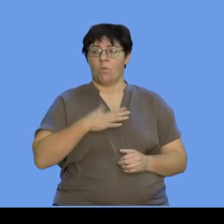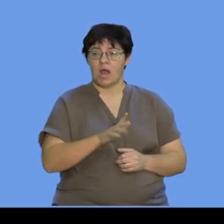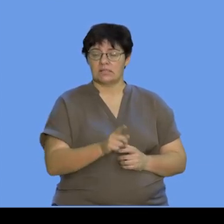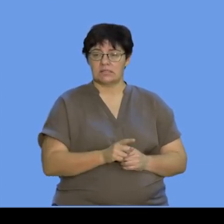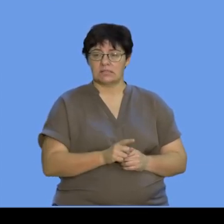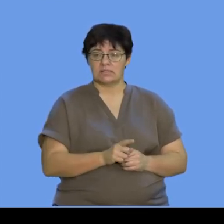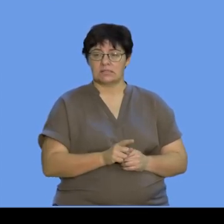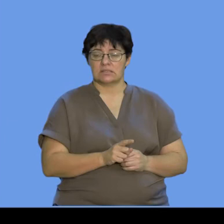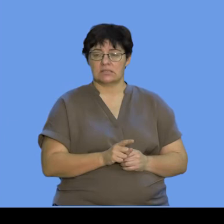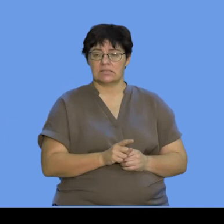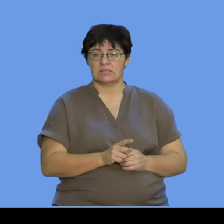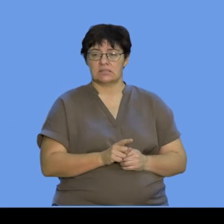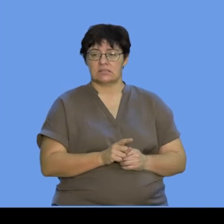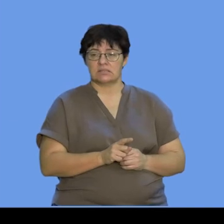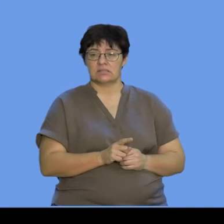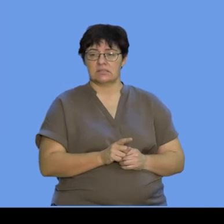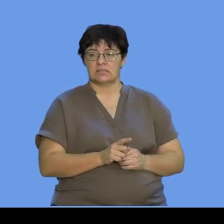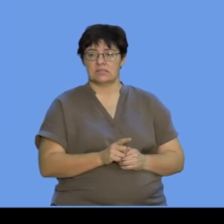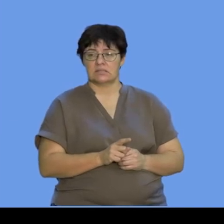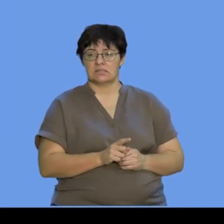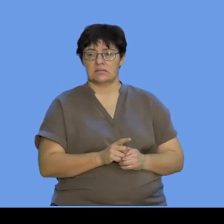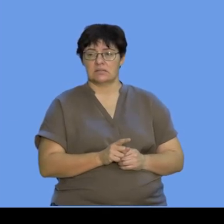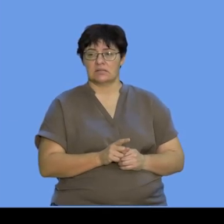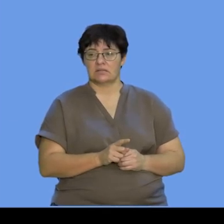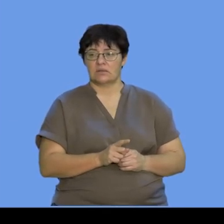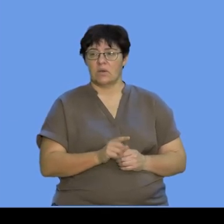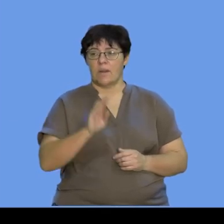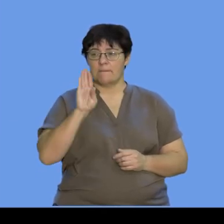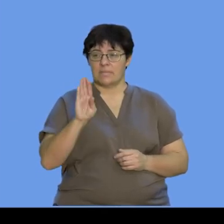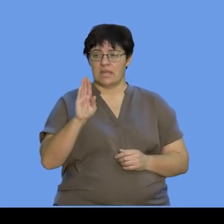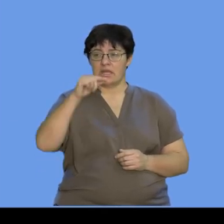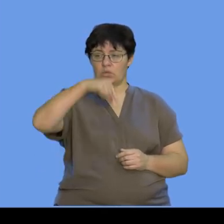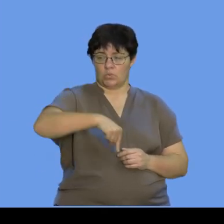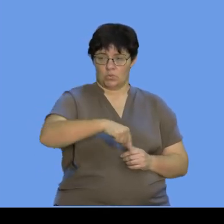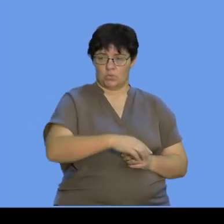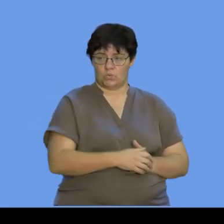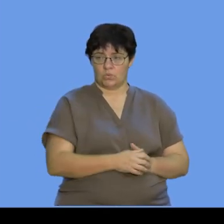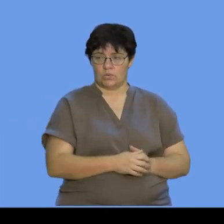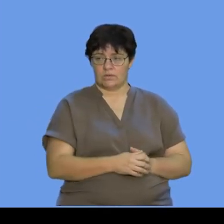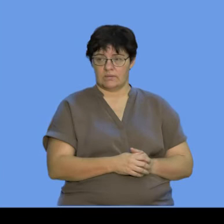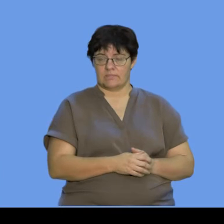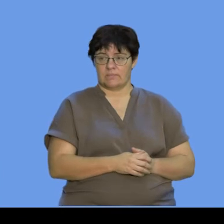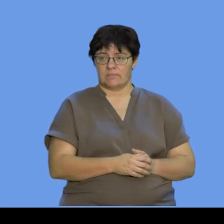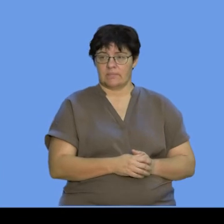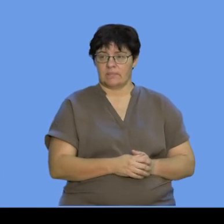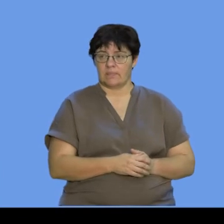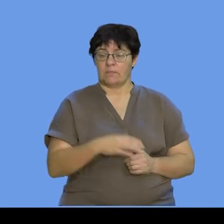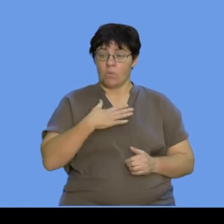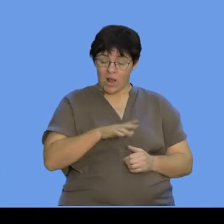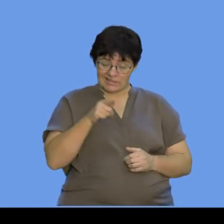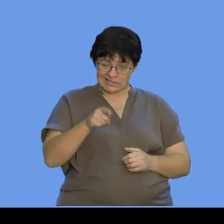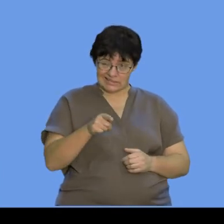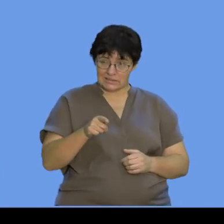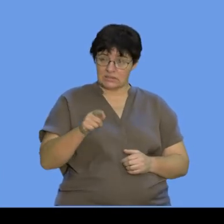there. And I want it to be with respect to BQ, which is that one